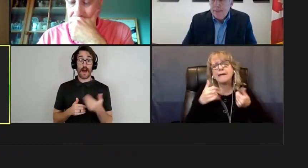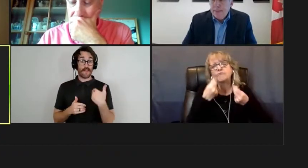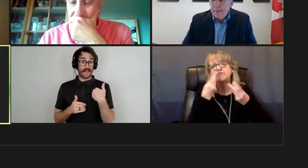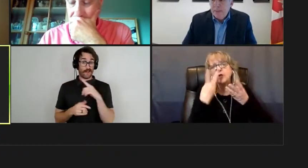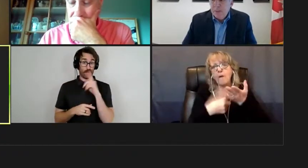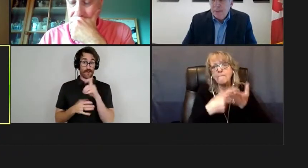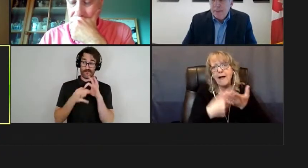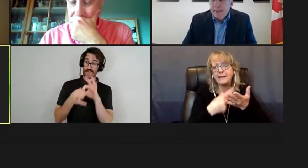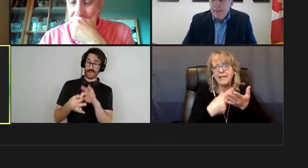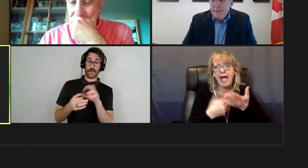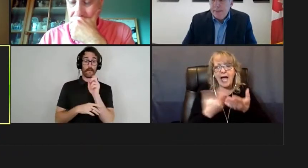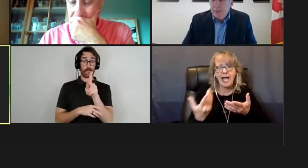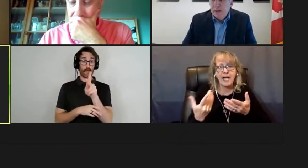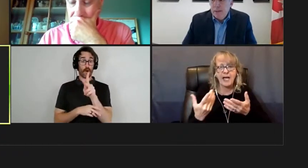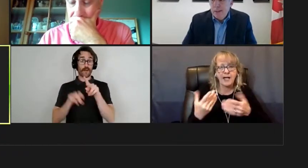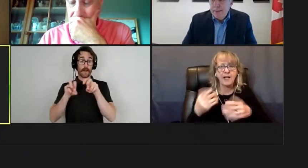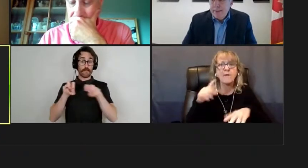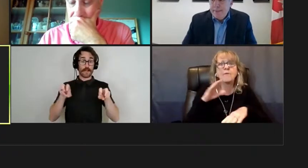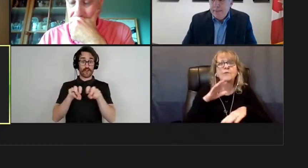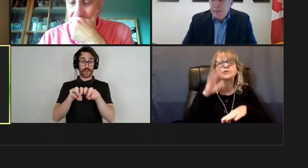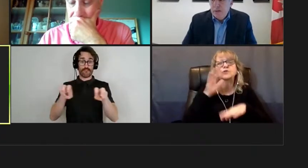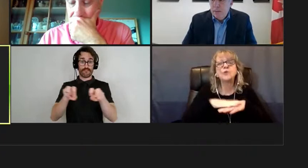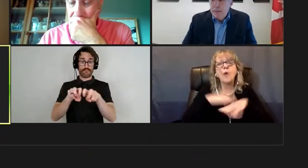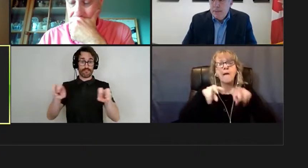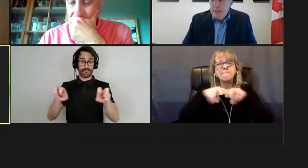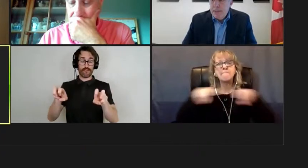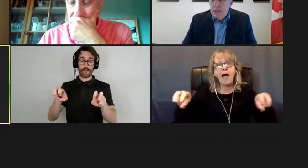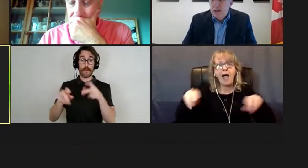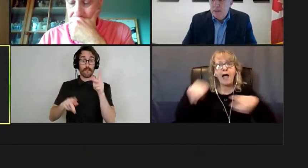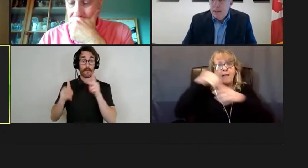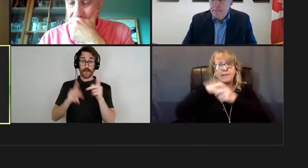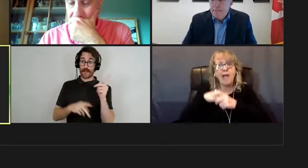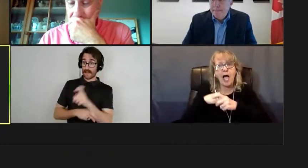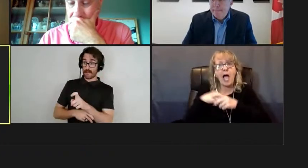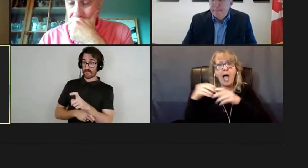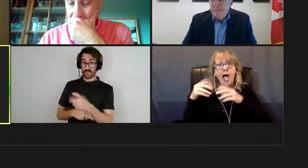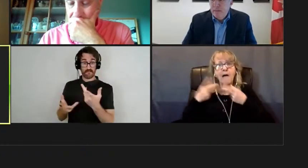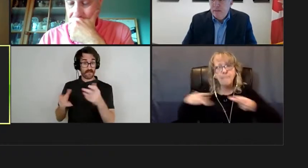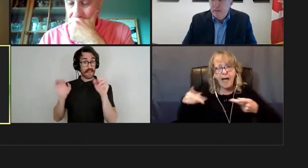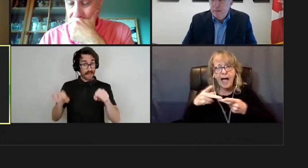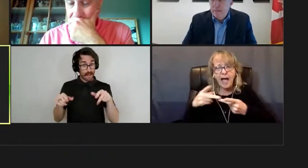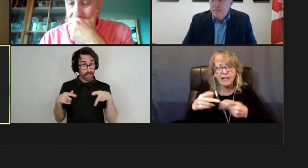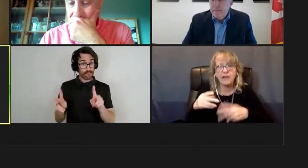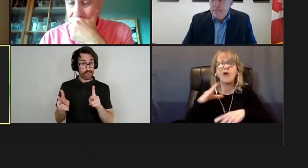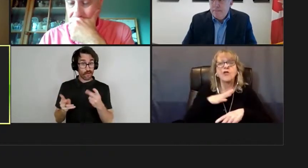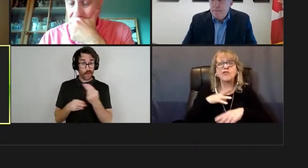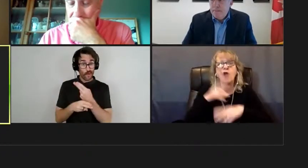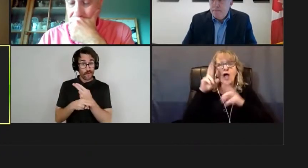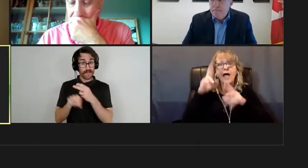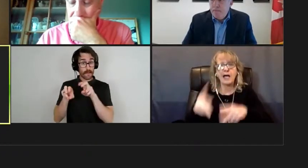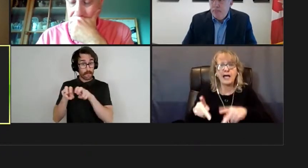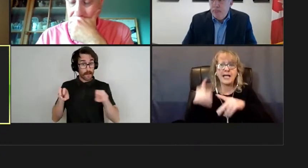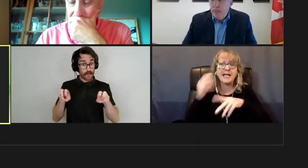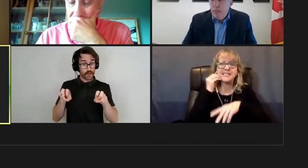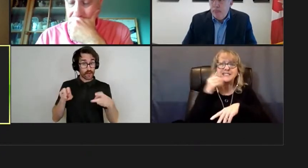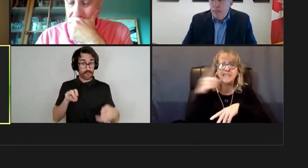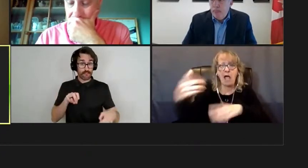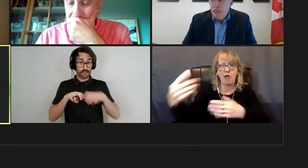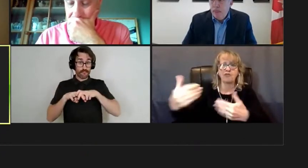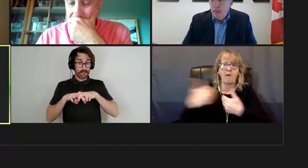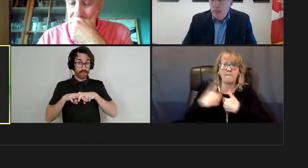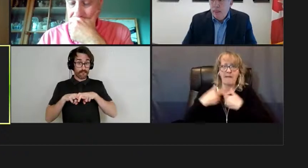benches. So residents reaching out to ask, you know, are they allowed to use the benches? Are the